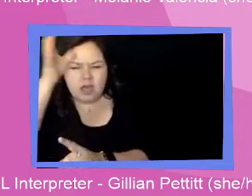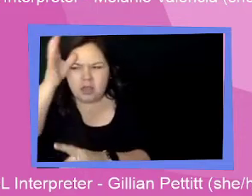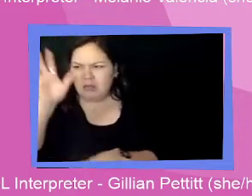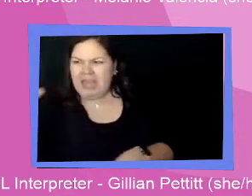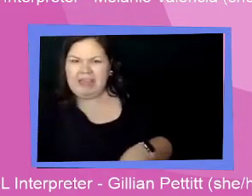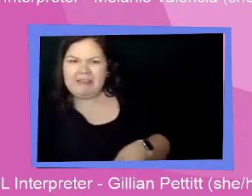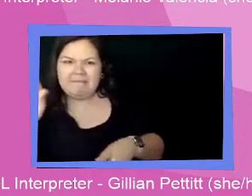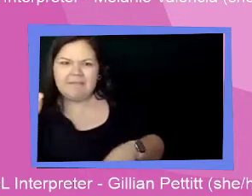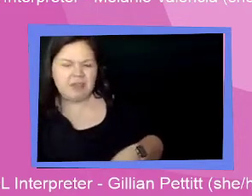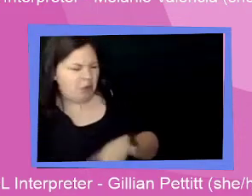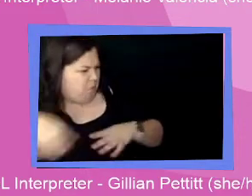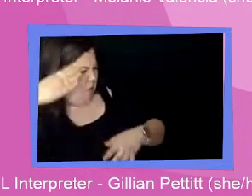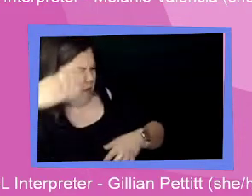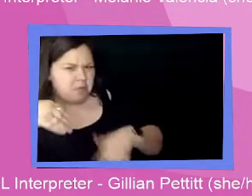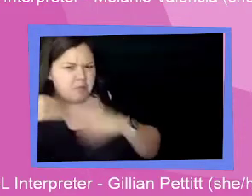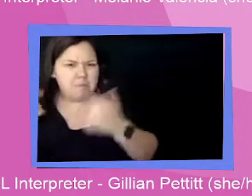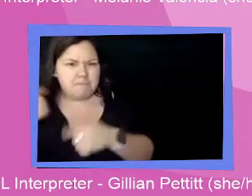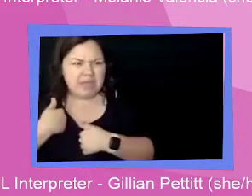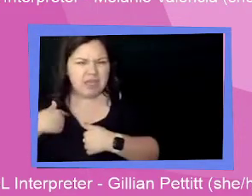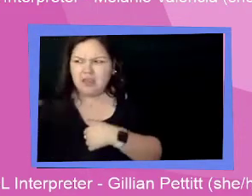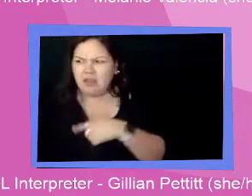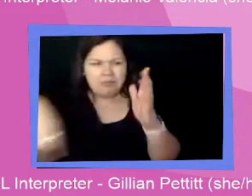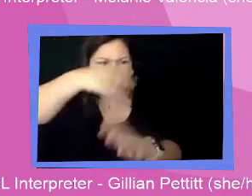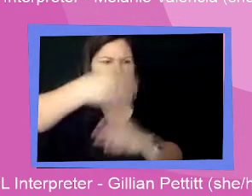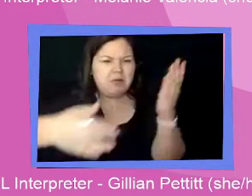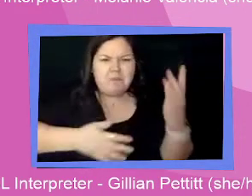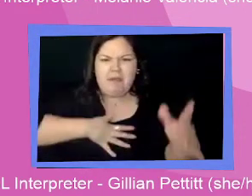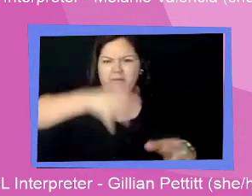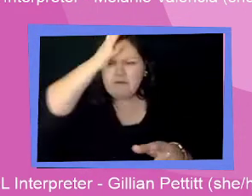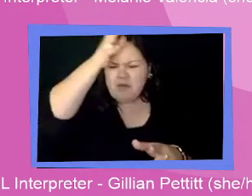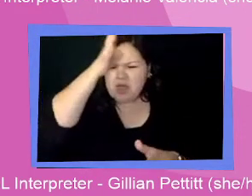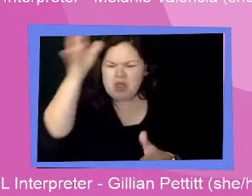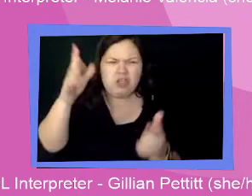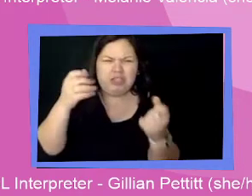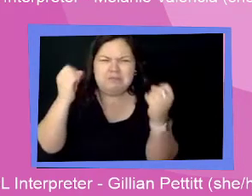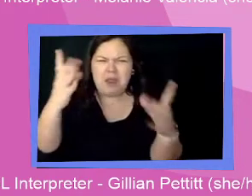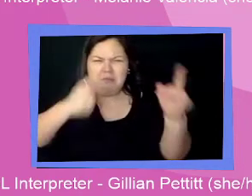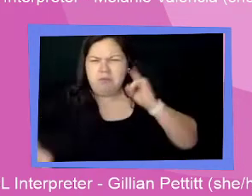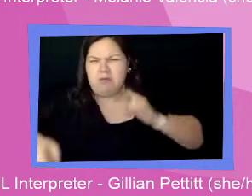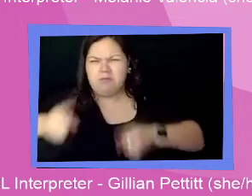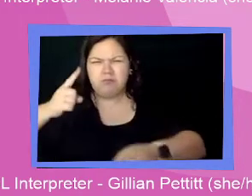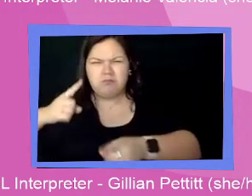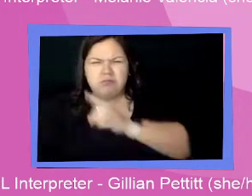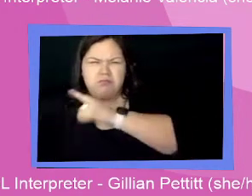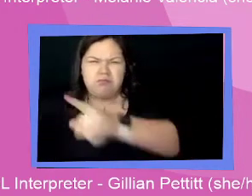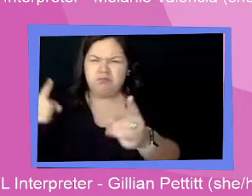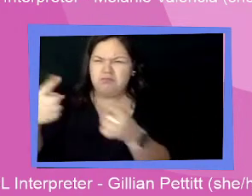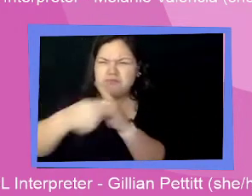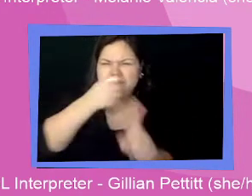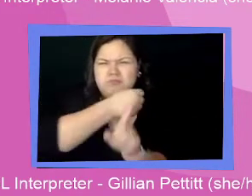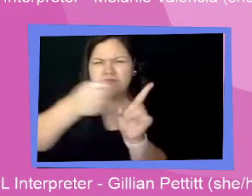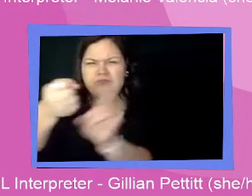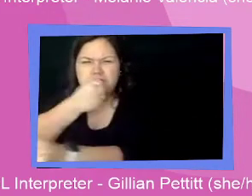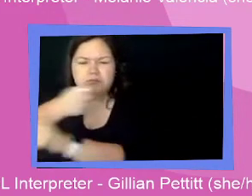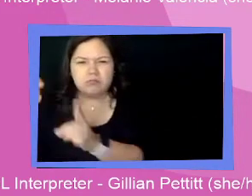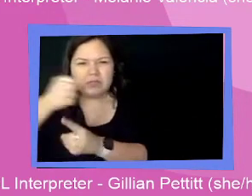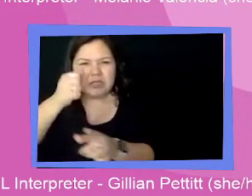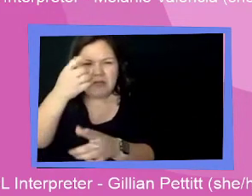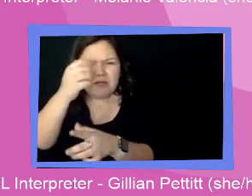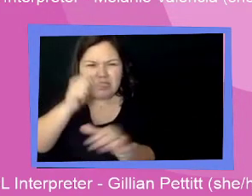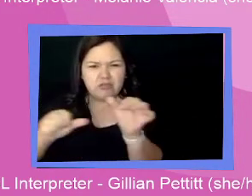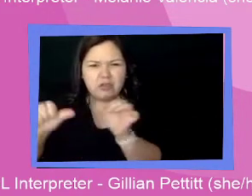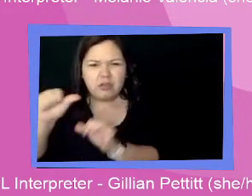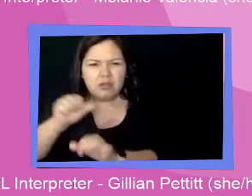kicking Wasim's face. It's his feet kicking me. My feet, his feet, my feet, his feet. It's both of us.